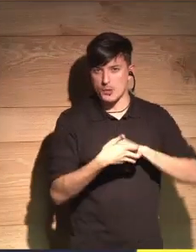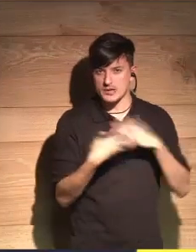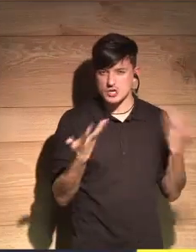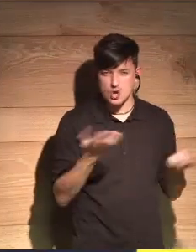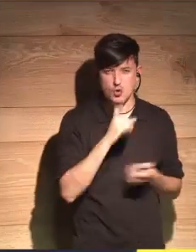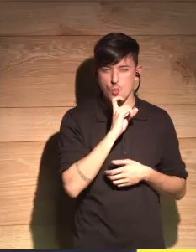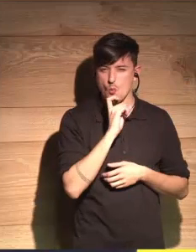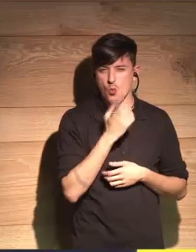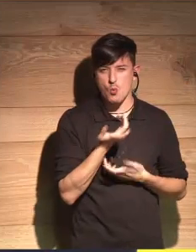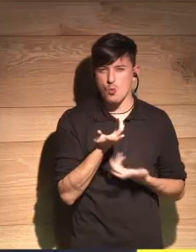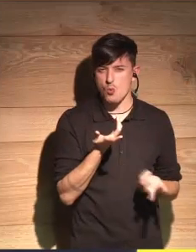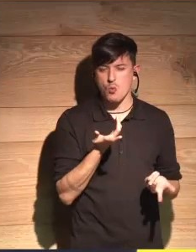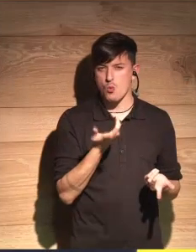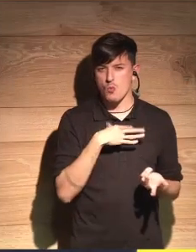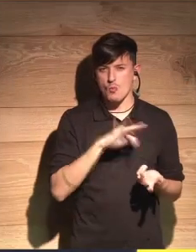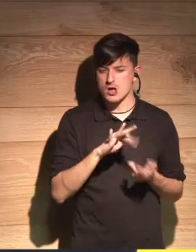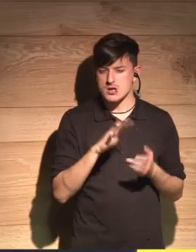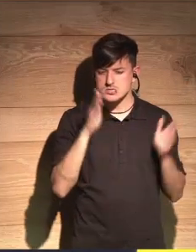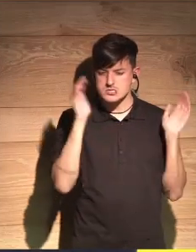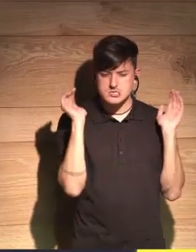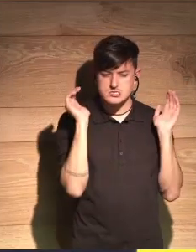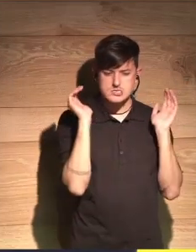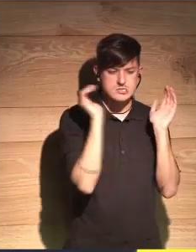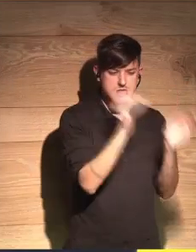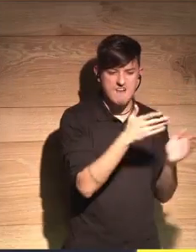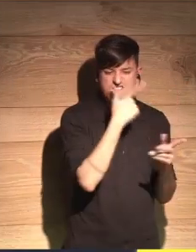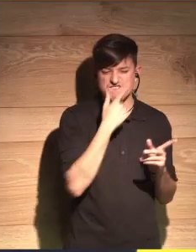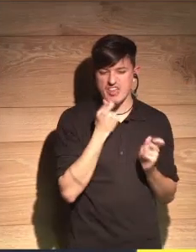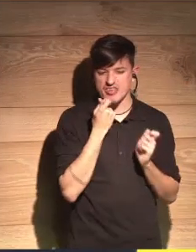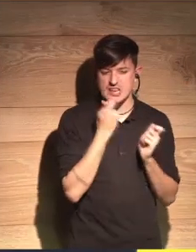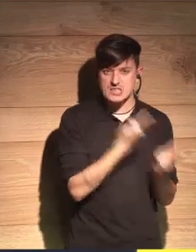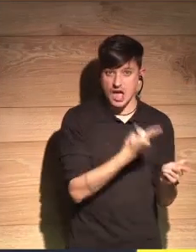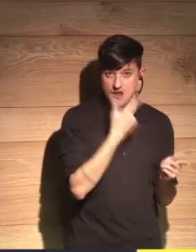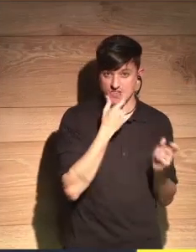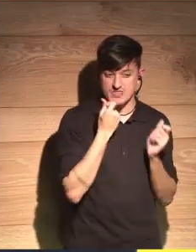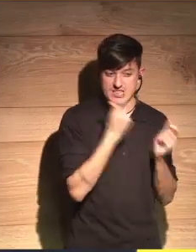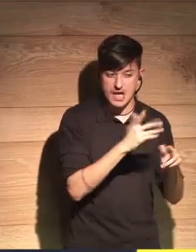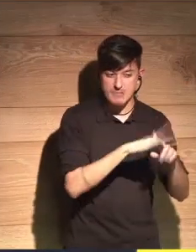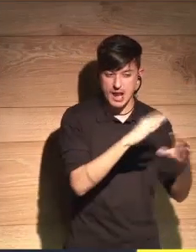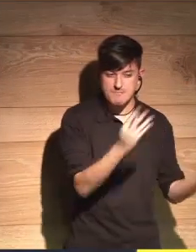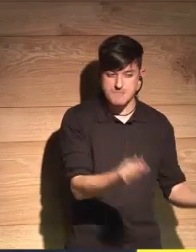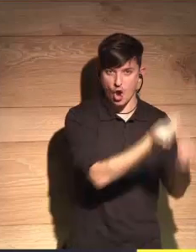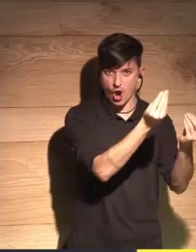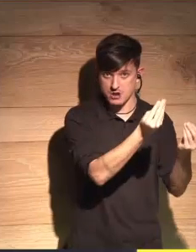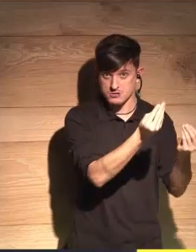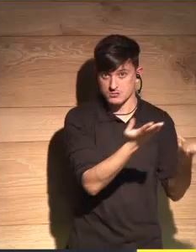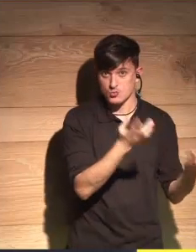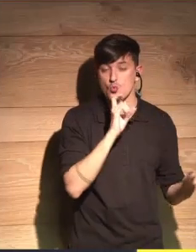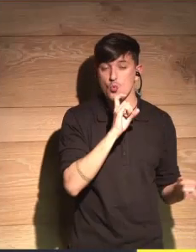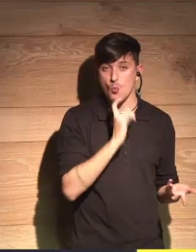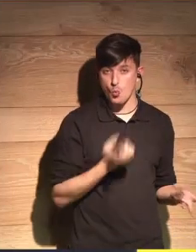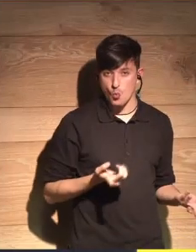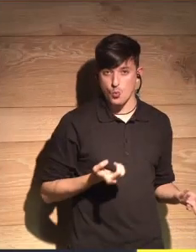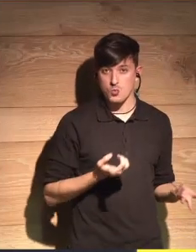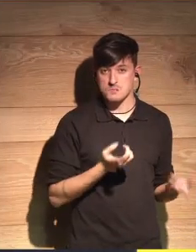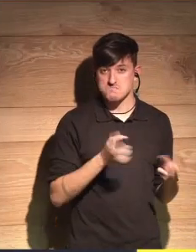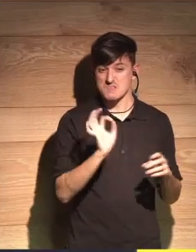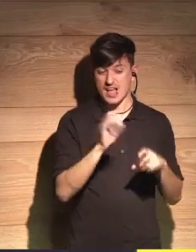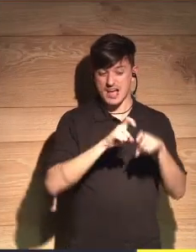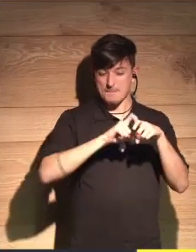students need, so that how can we enable them and facilitate them to improve